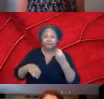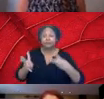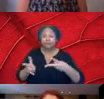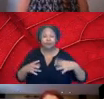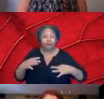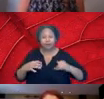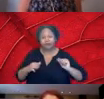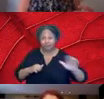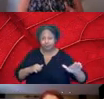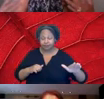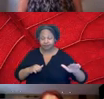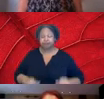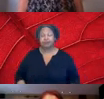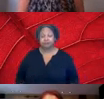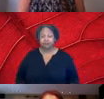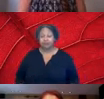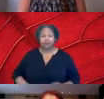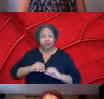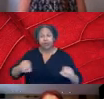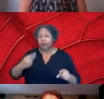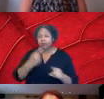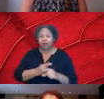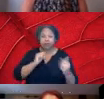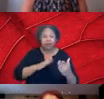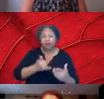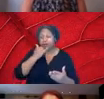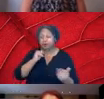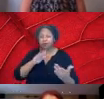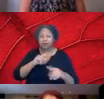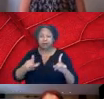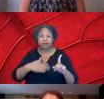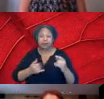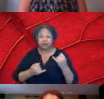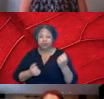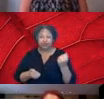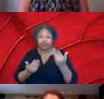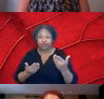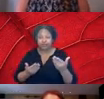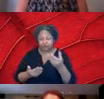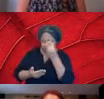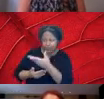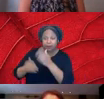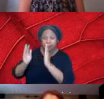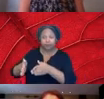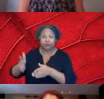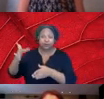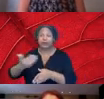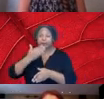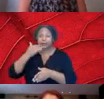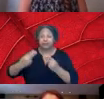Obviously there's no right or wrong. I would just suggest speaking with them because you want to put the best nomination